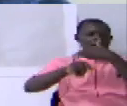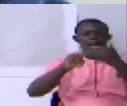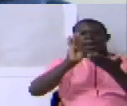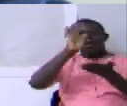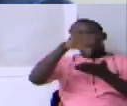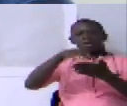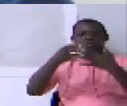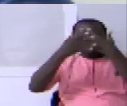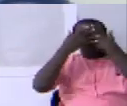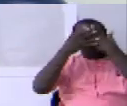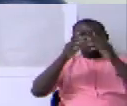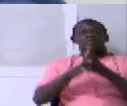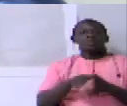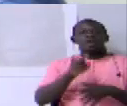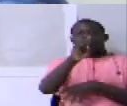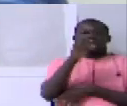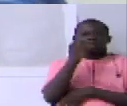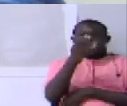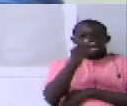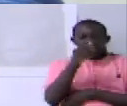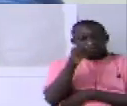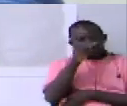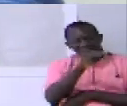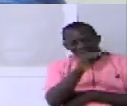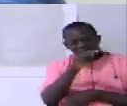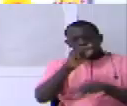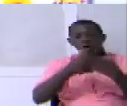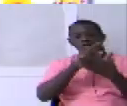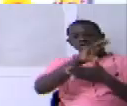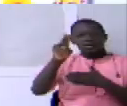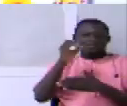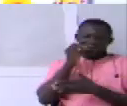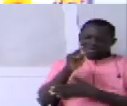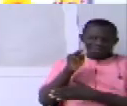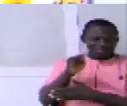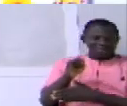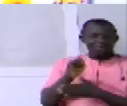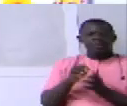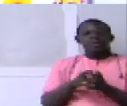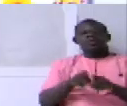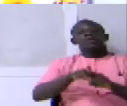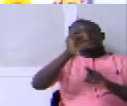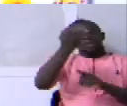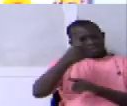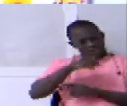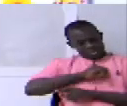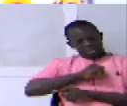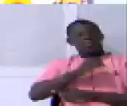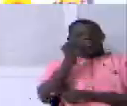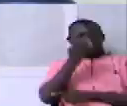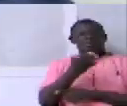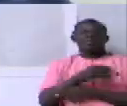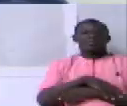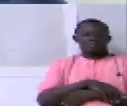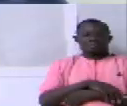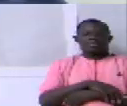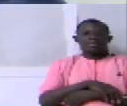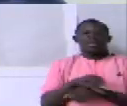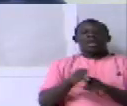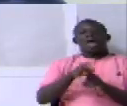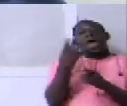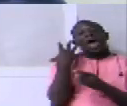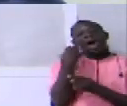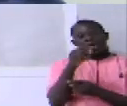Did you say that or did you not say that? Yes, I said that. And how do you think